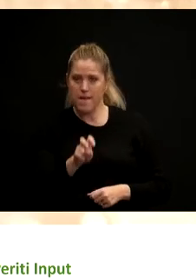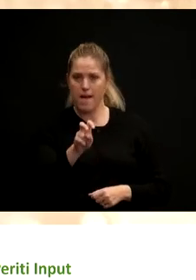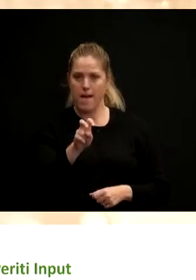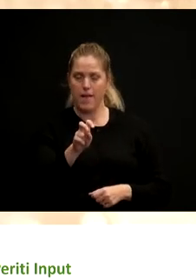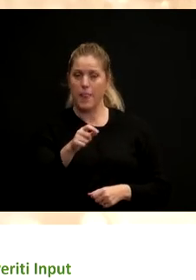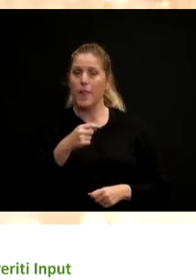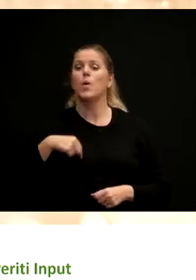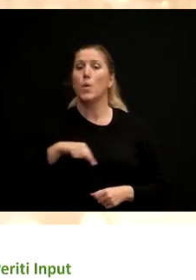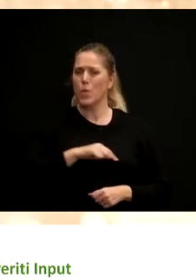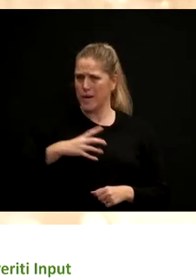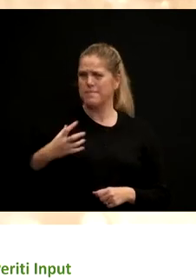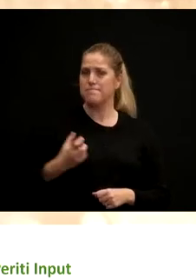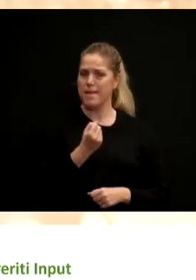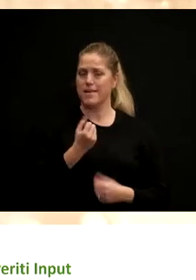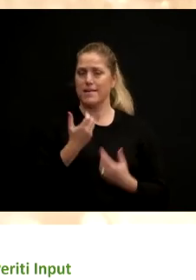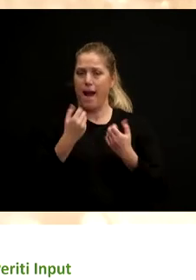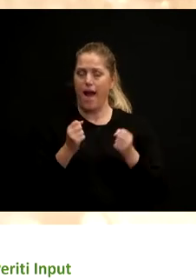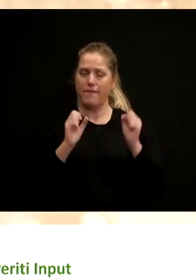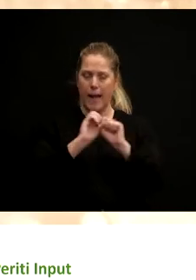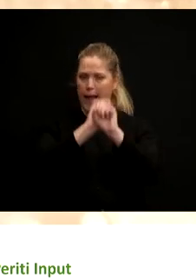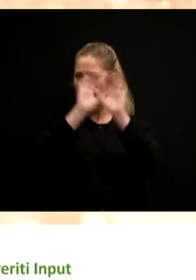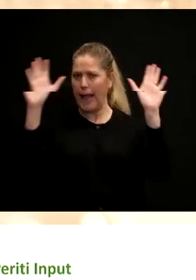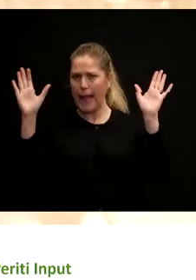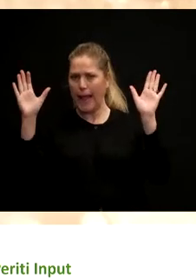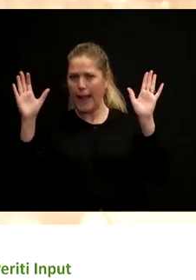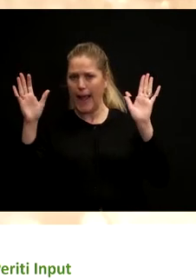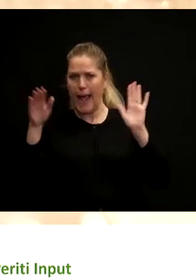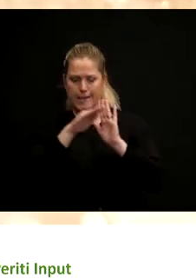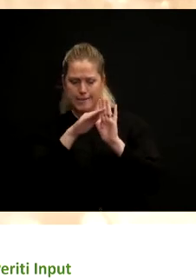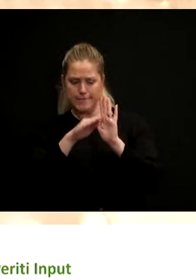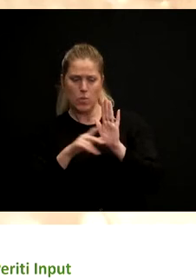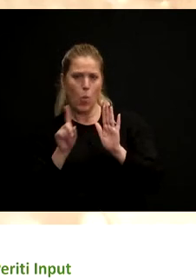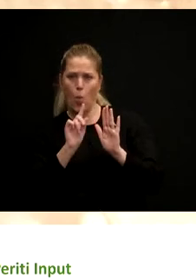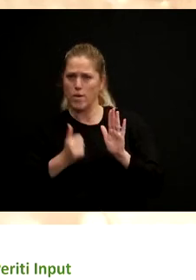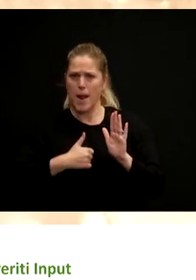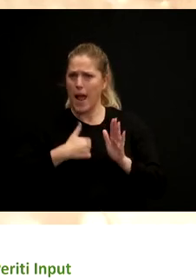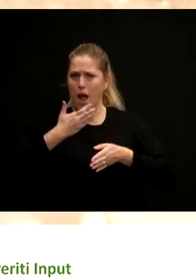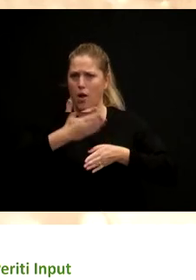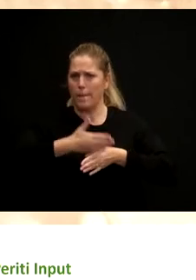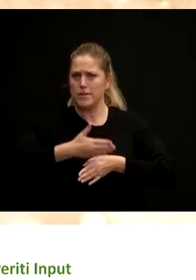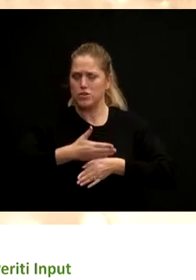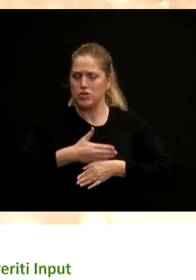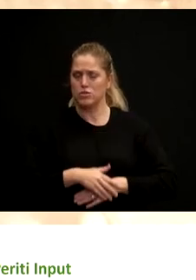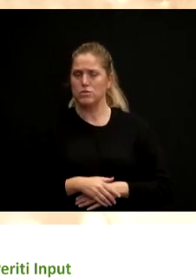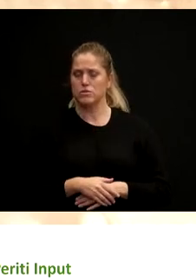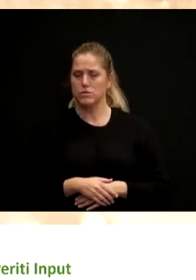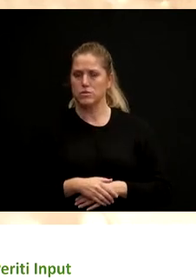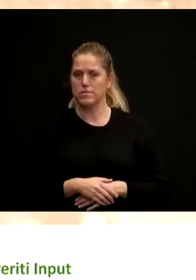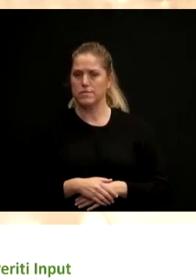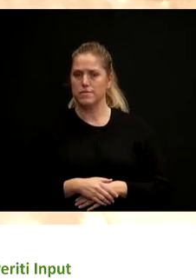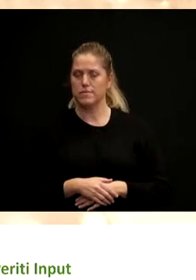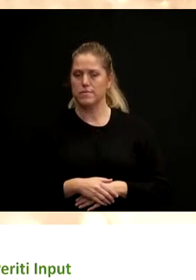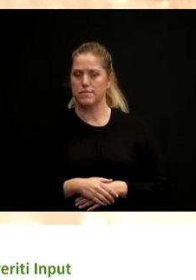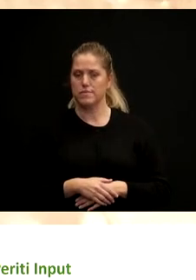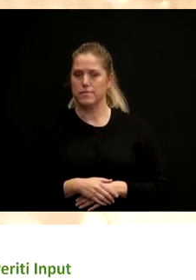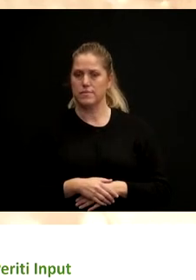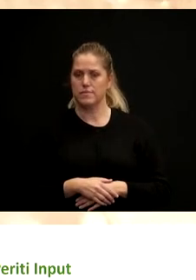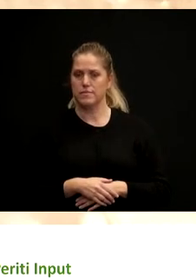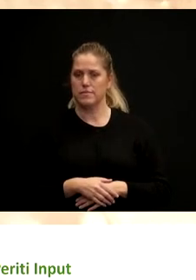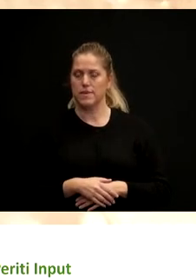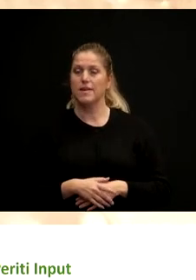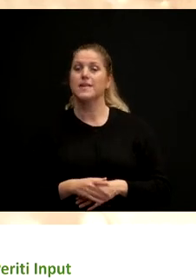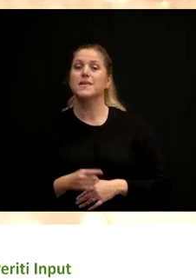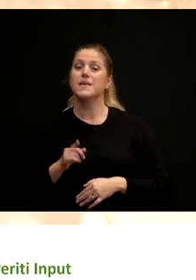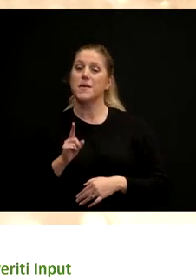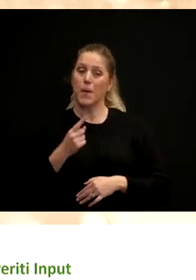mission is will guide every formative experience. While we all need formation in